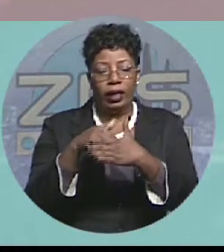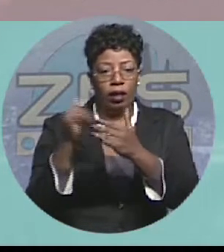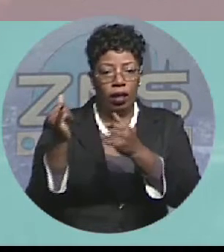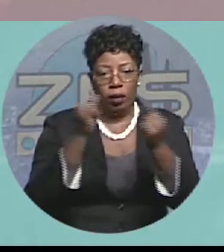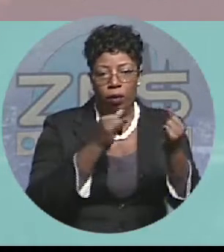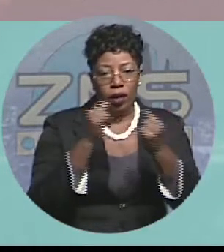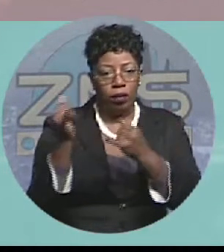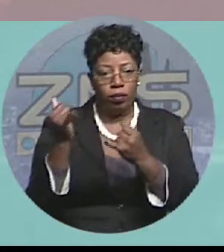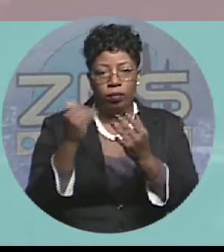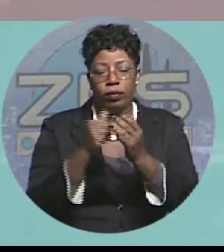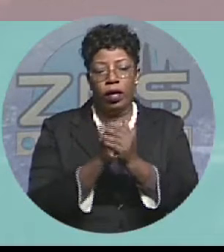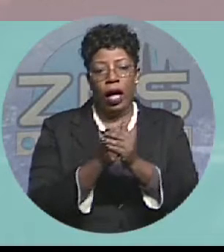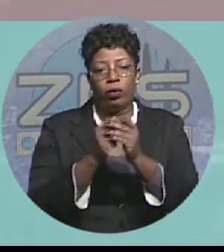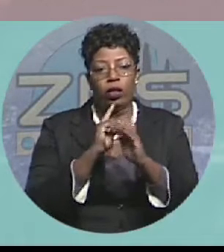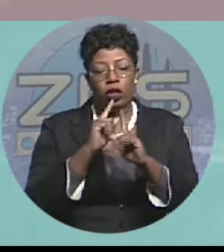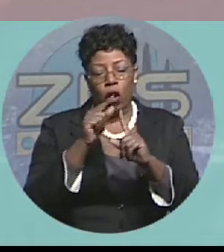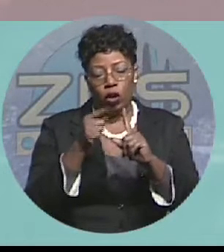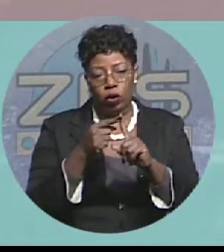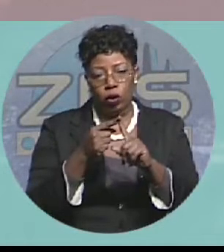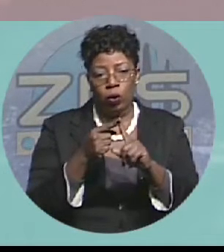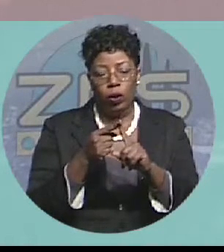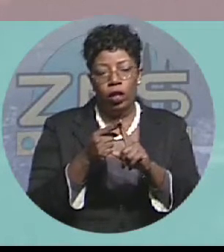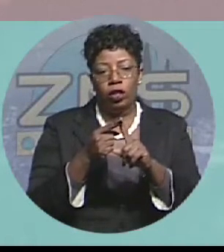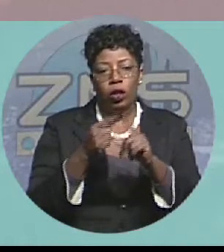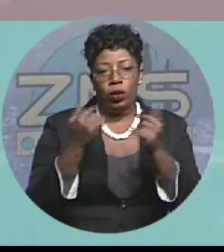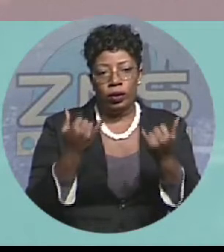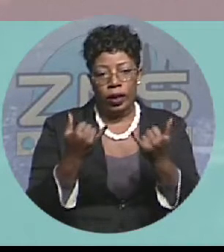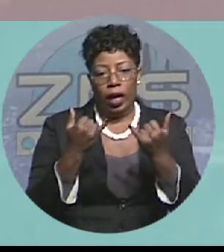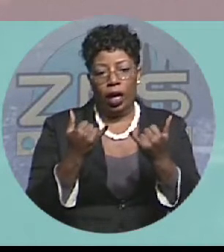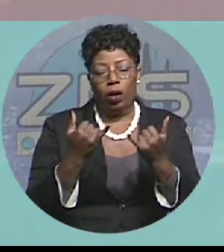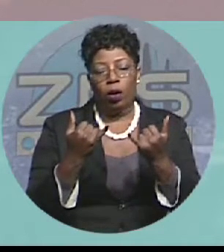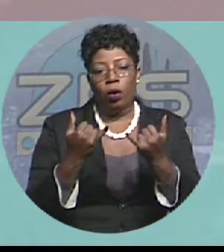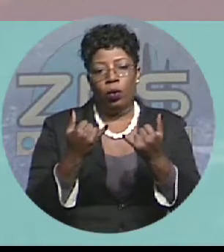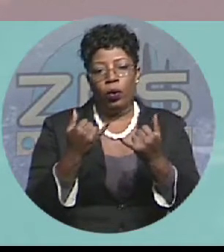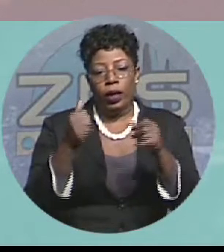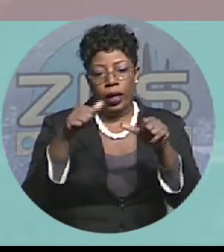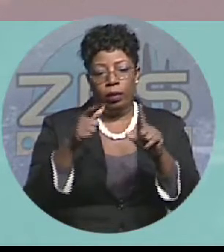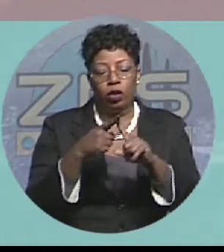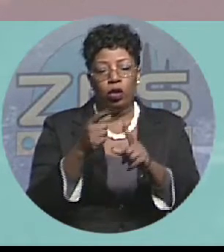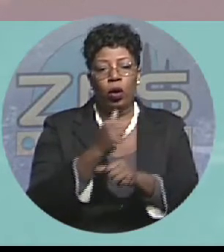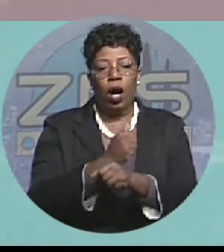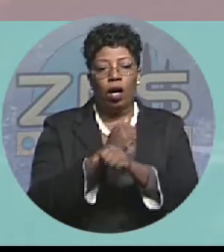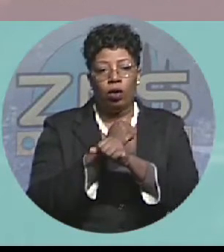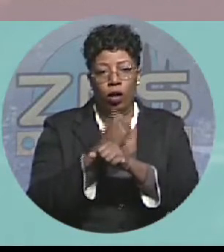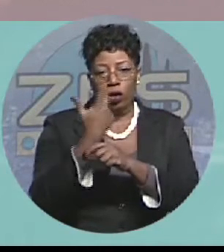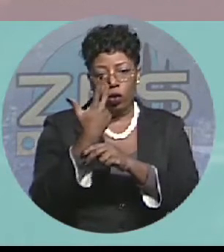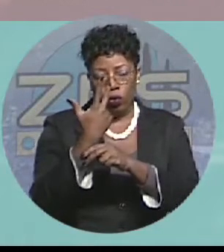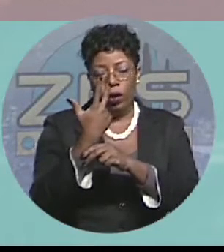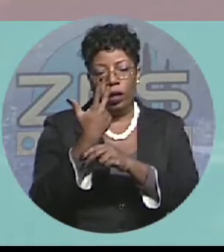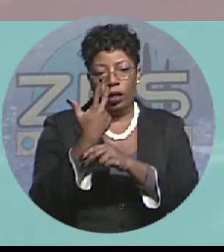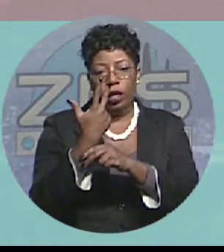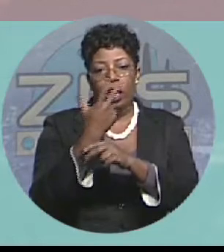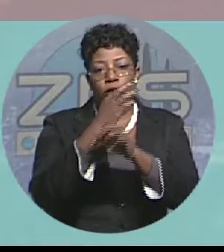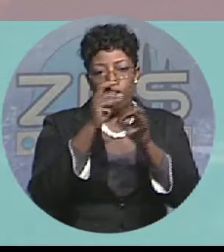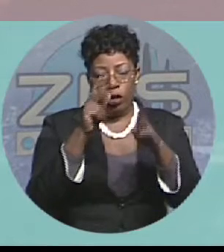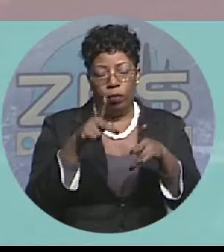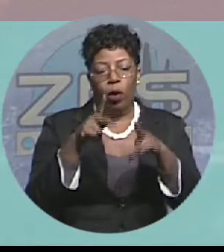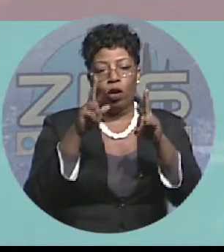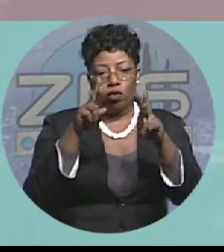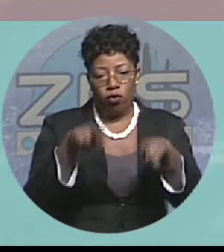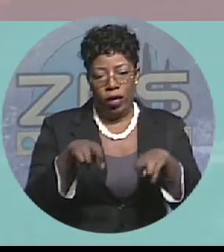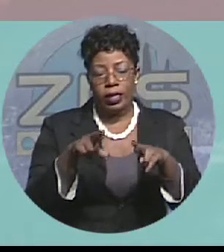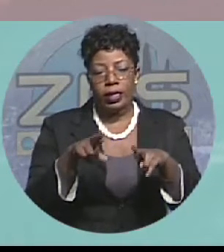time. And so we were able also to arrest 3 individuals, 3 Freeport residents as a